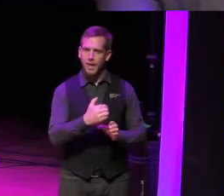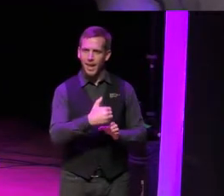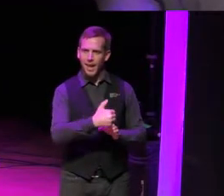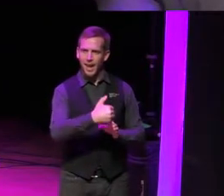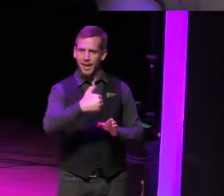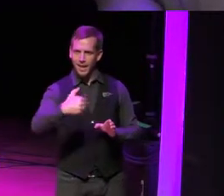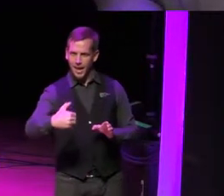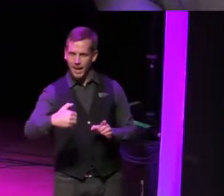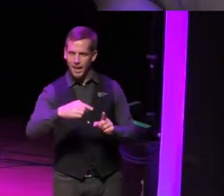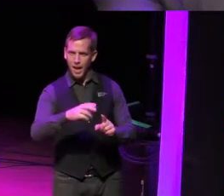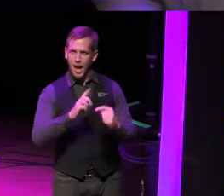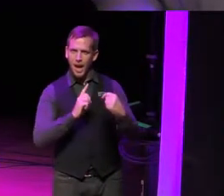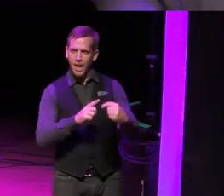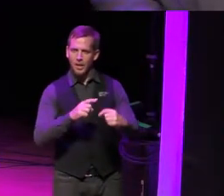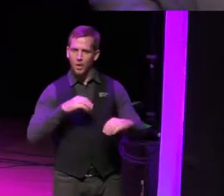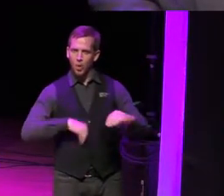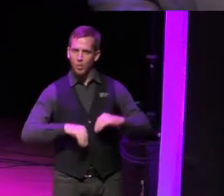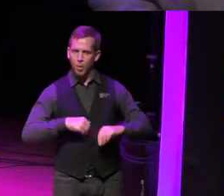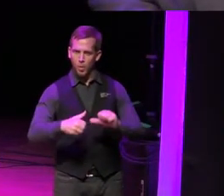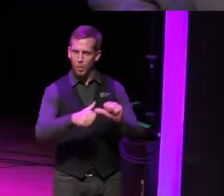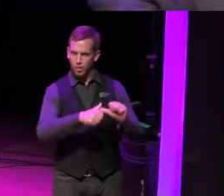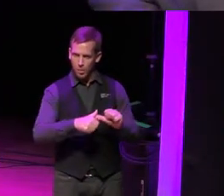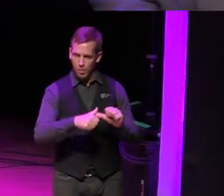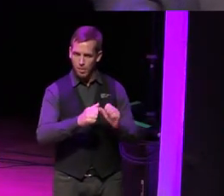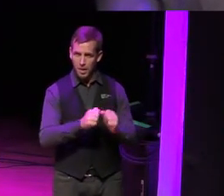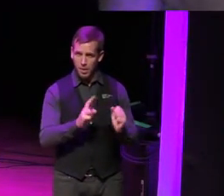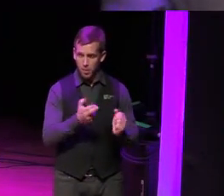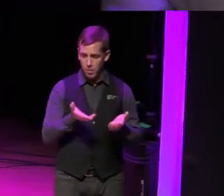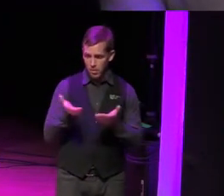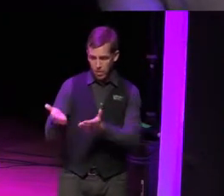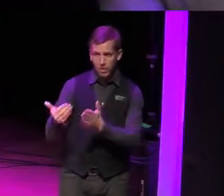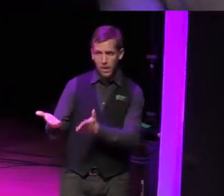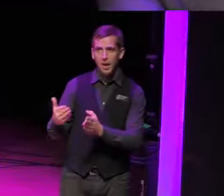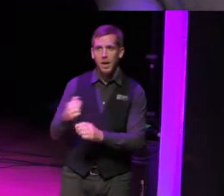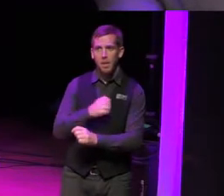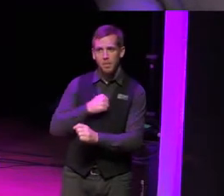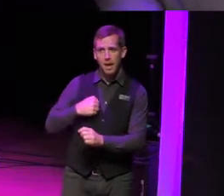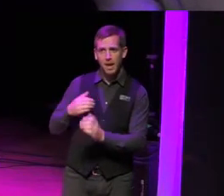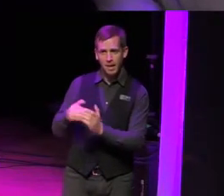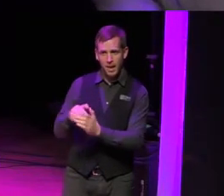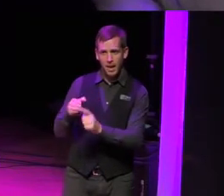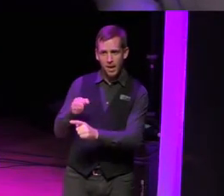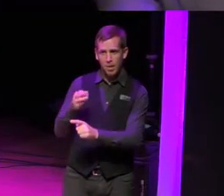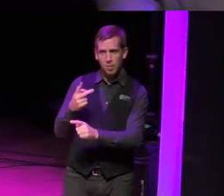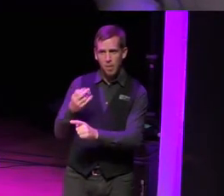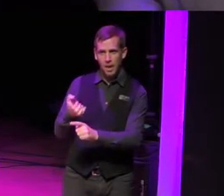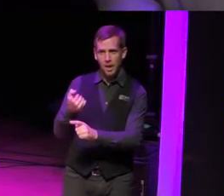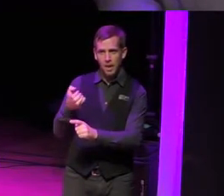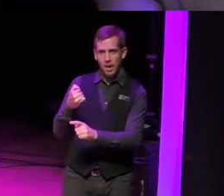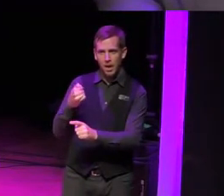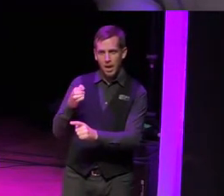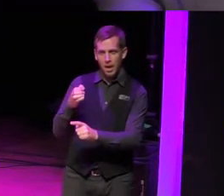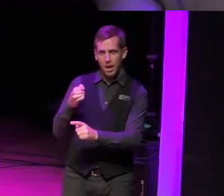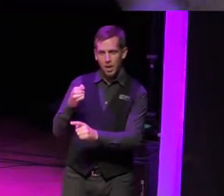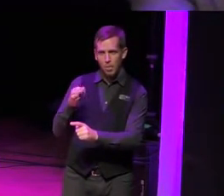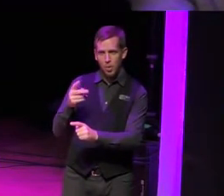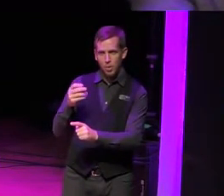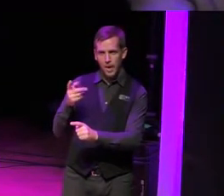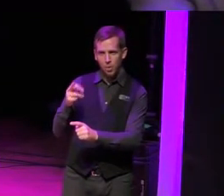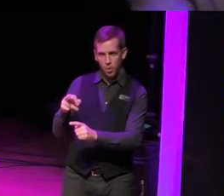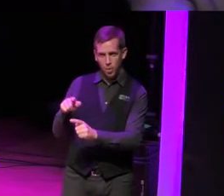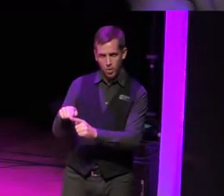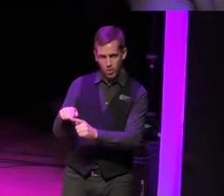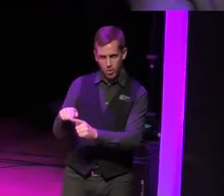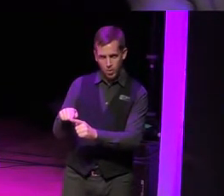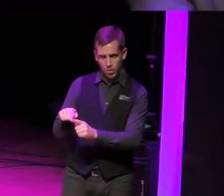second mandate that was given to the public protector that would not normally go to an ombudsman was the mandate to